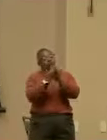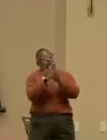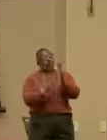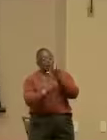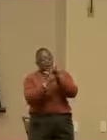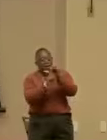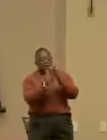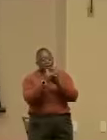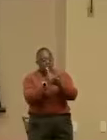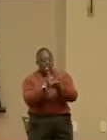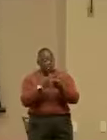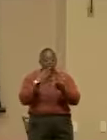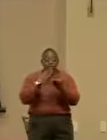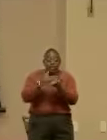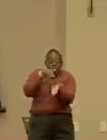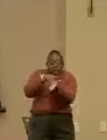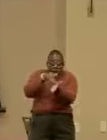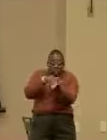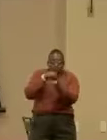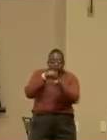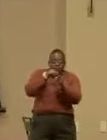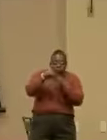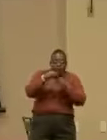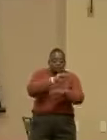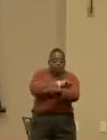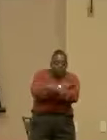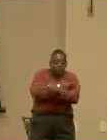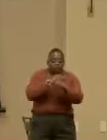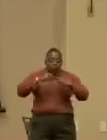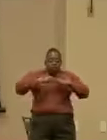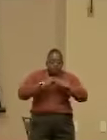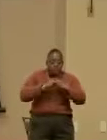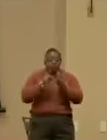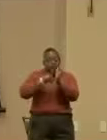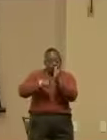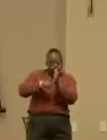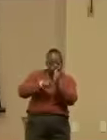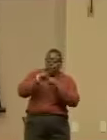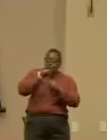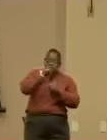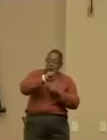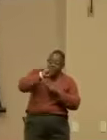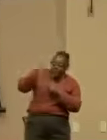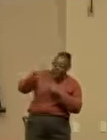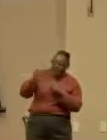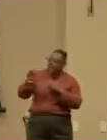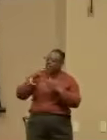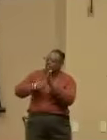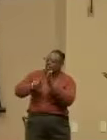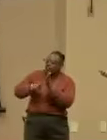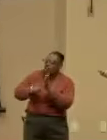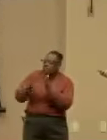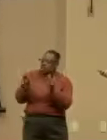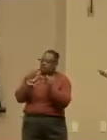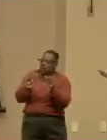again, a good rheumatologist and an OB-GYN should hopefully have checked from this, but you can also ask your doctor too, have you checked me for